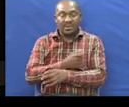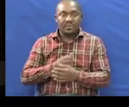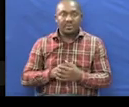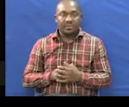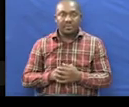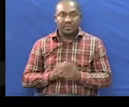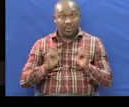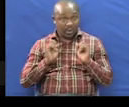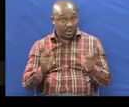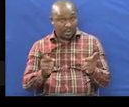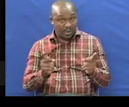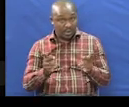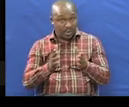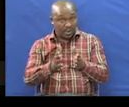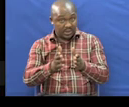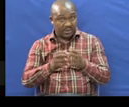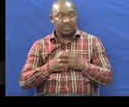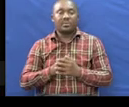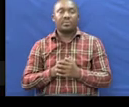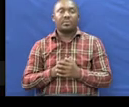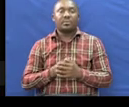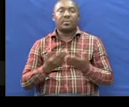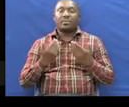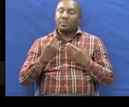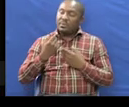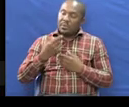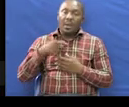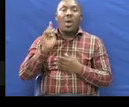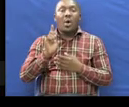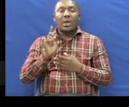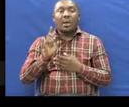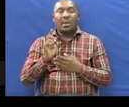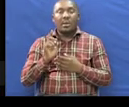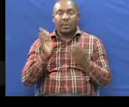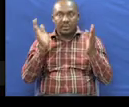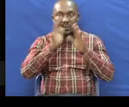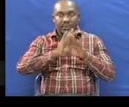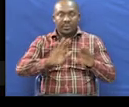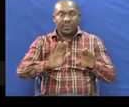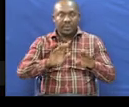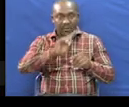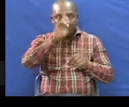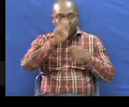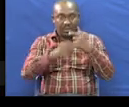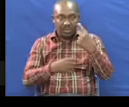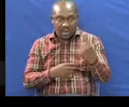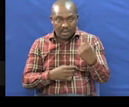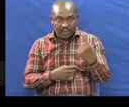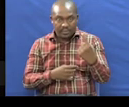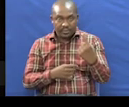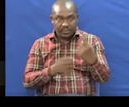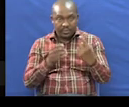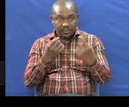There is an expected electronic configuration for elements chromium and copper. What caused